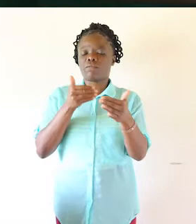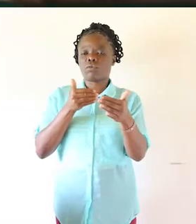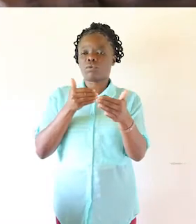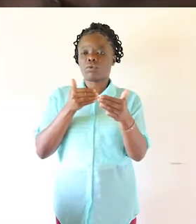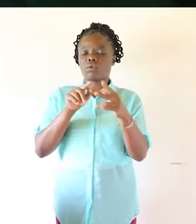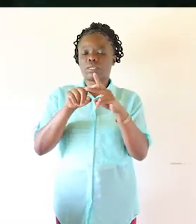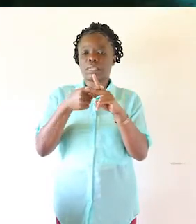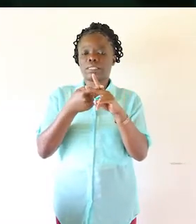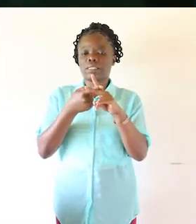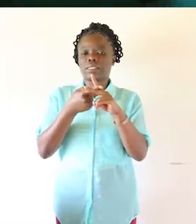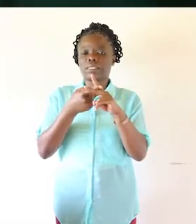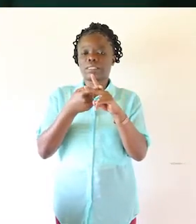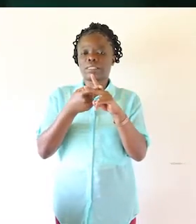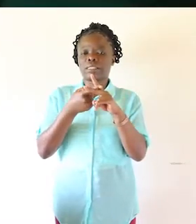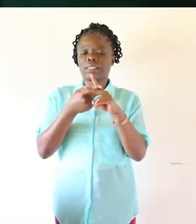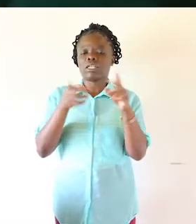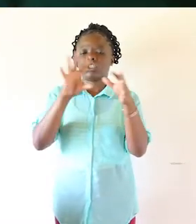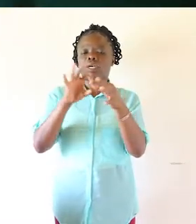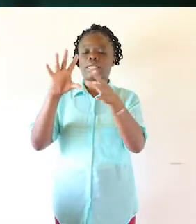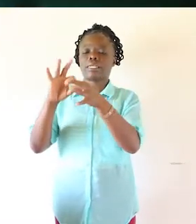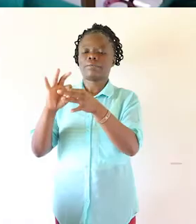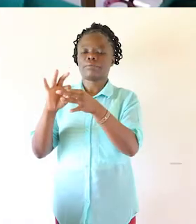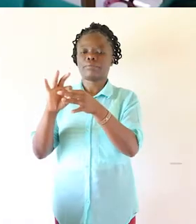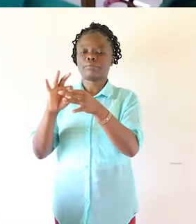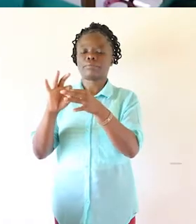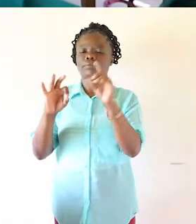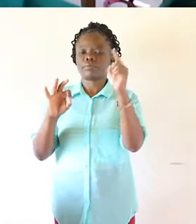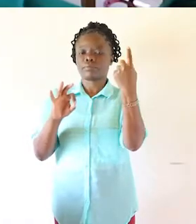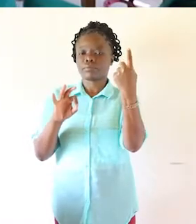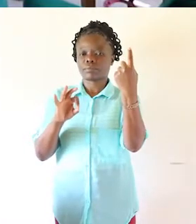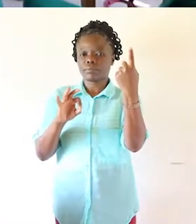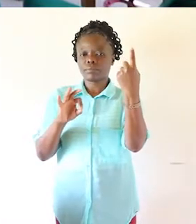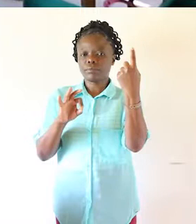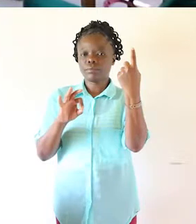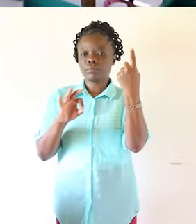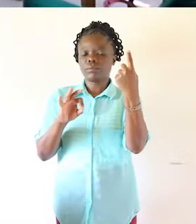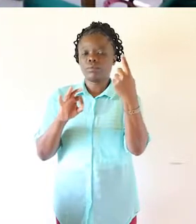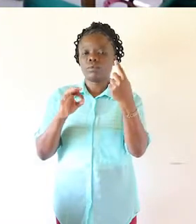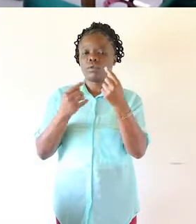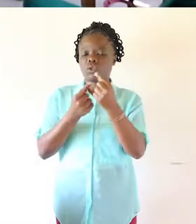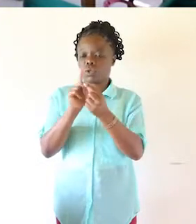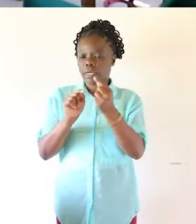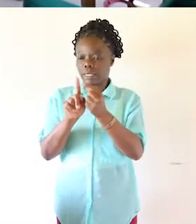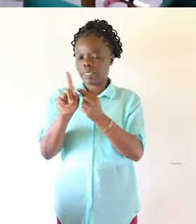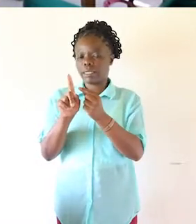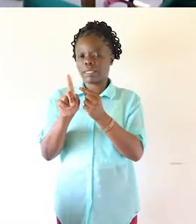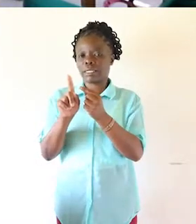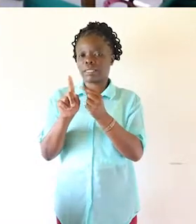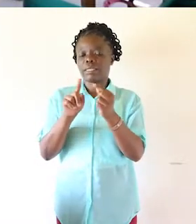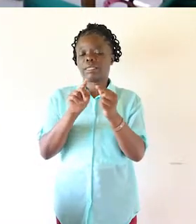Before we start joining, first thread